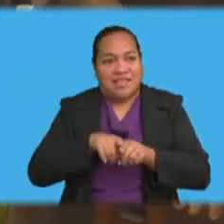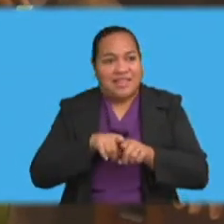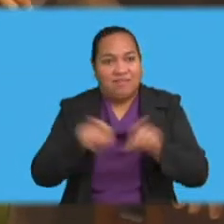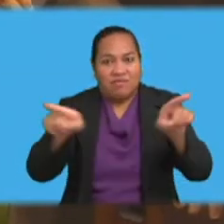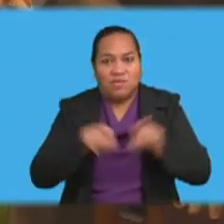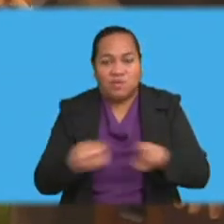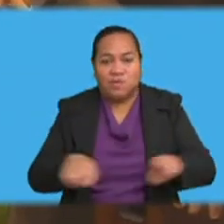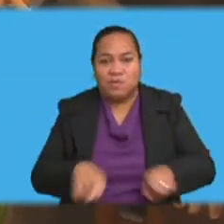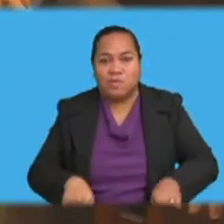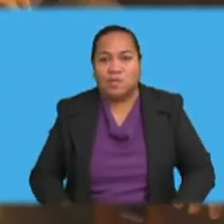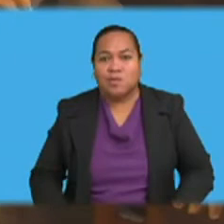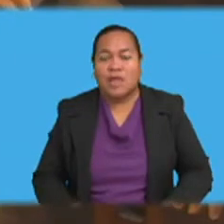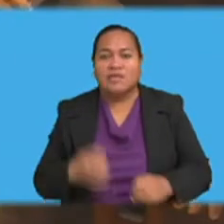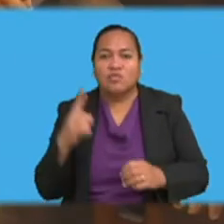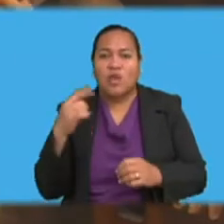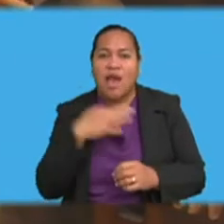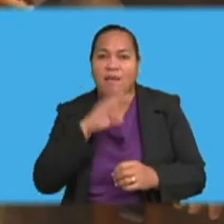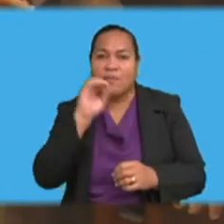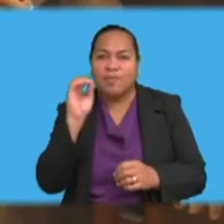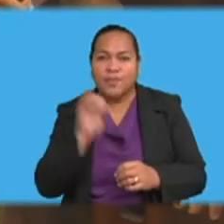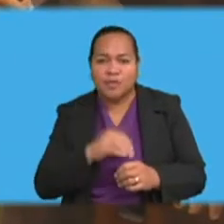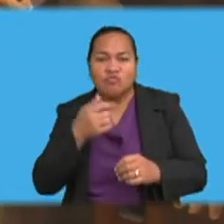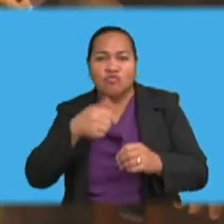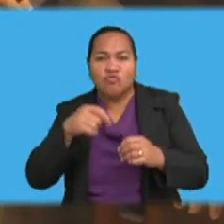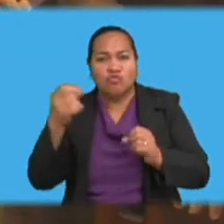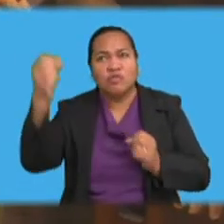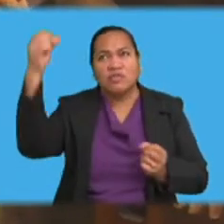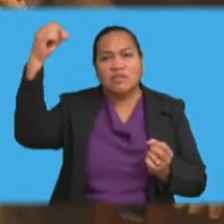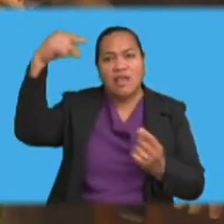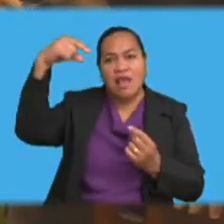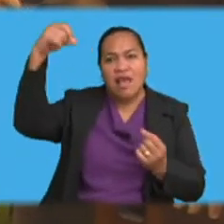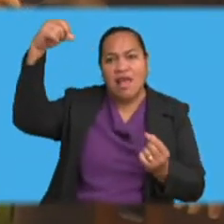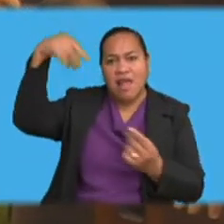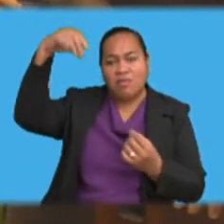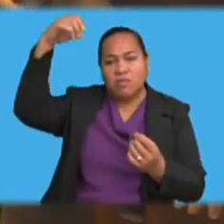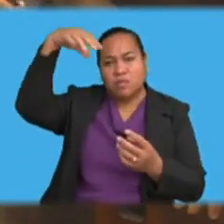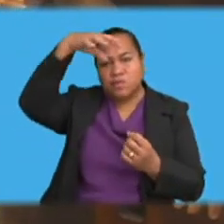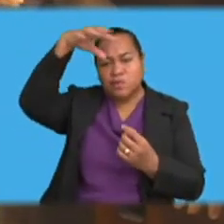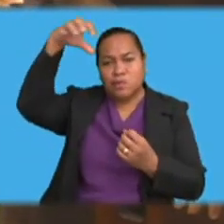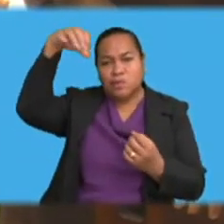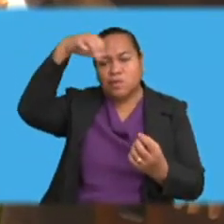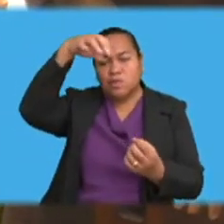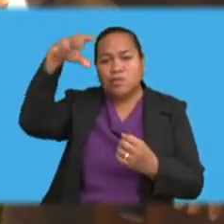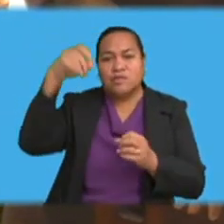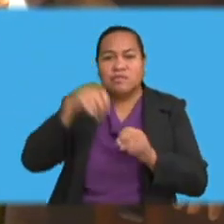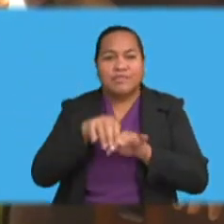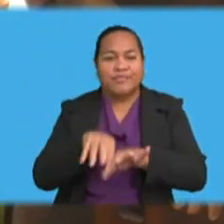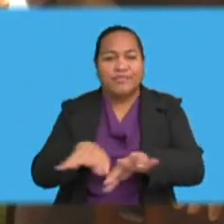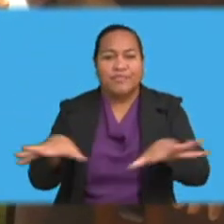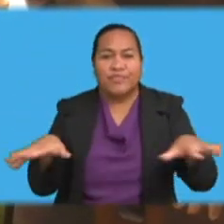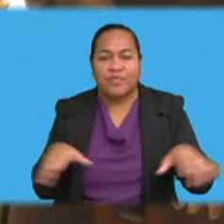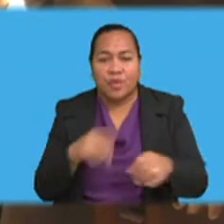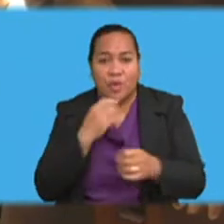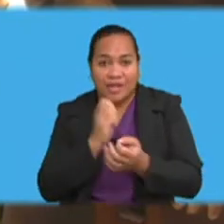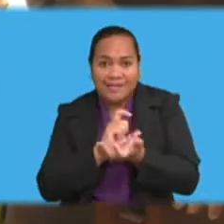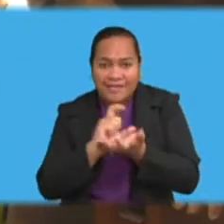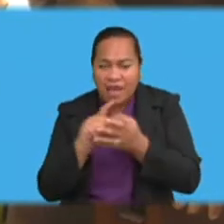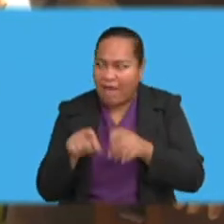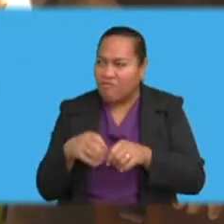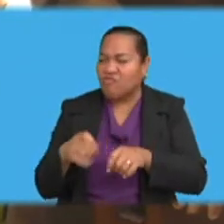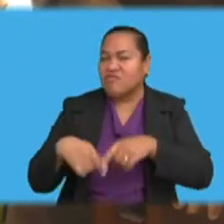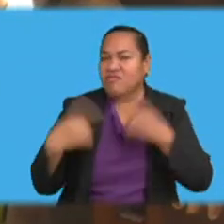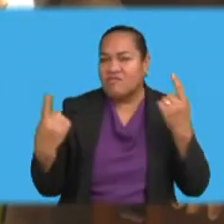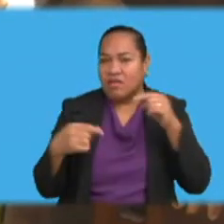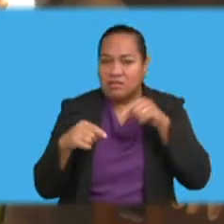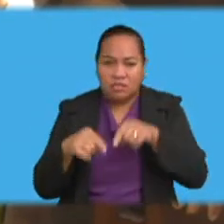and 100% through the use of satellite transmission, similar to how Sky Pacific actually works, but with a clear difference being that